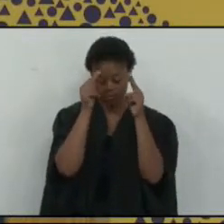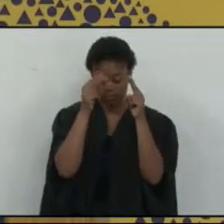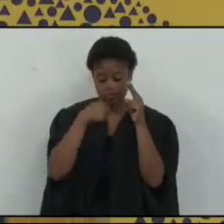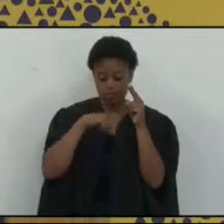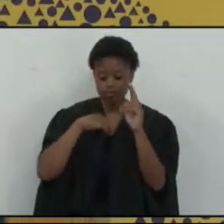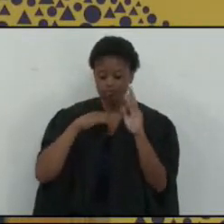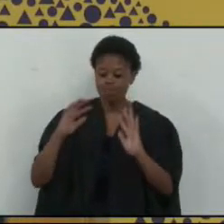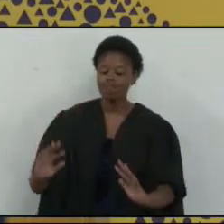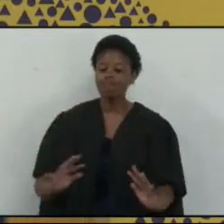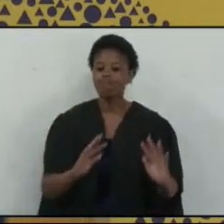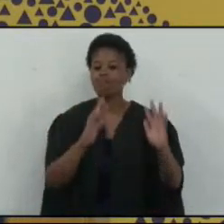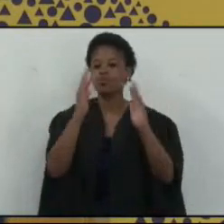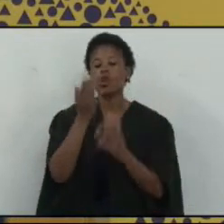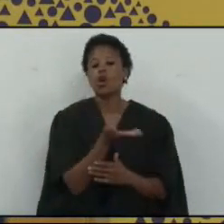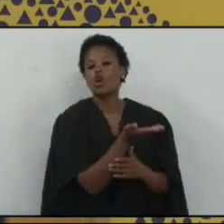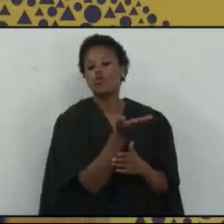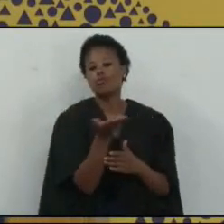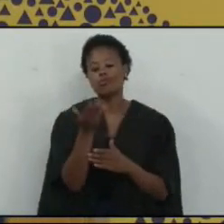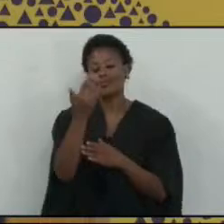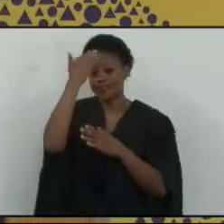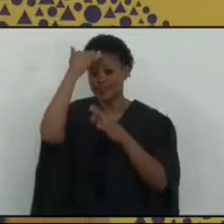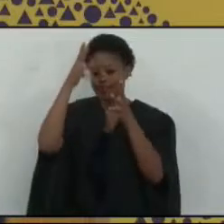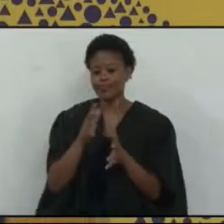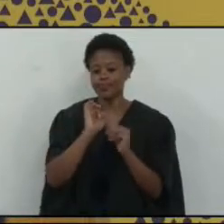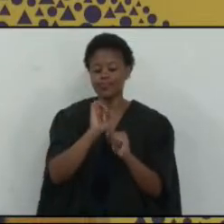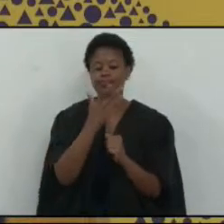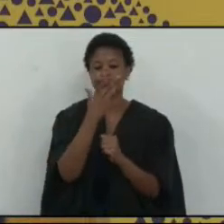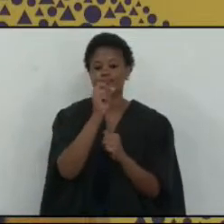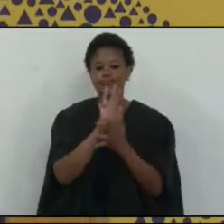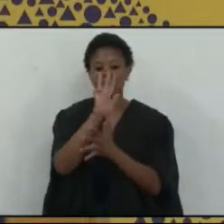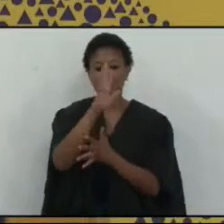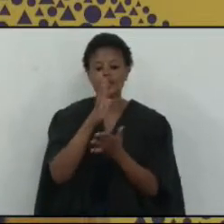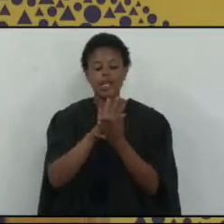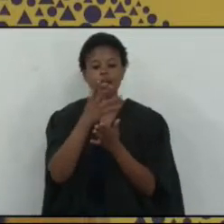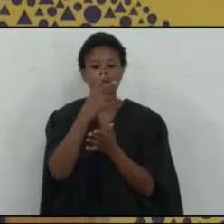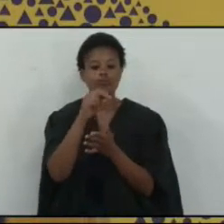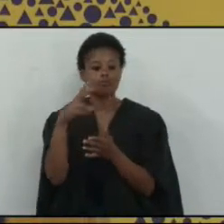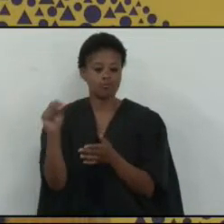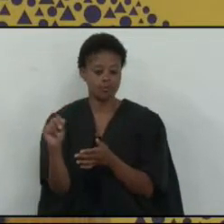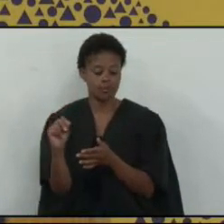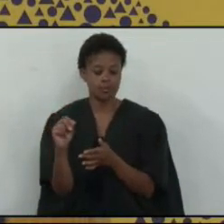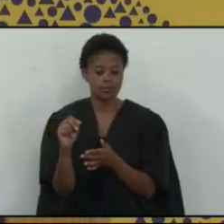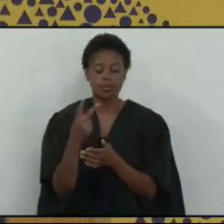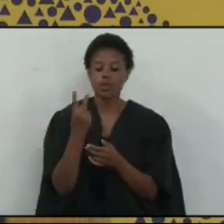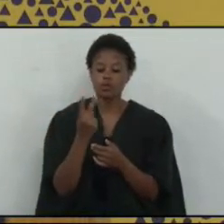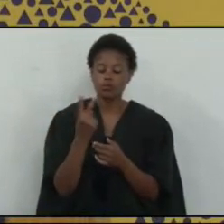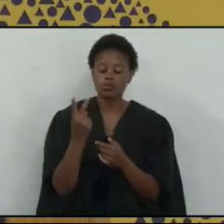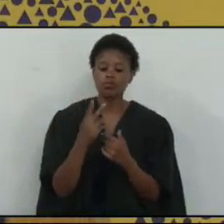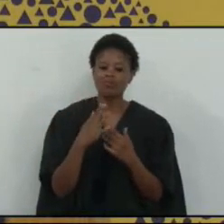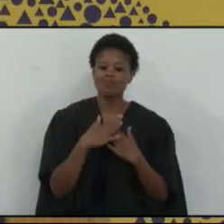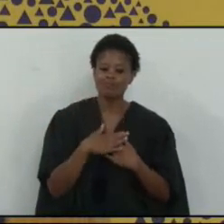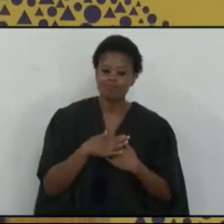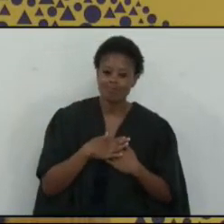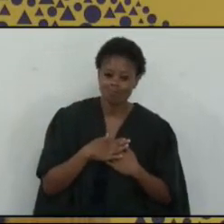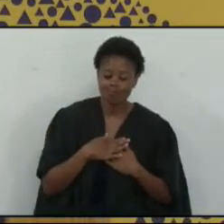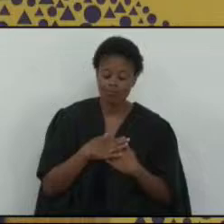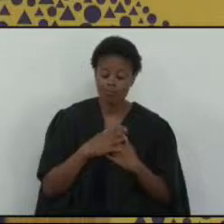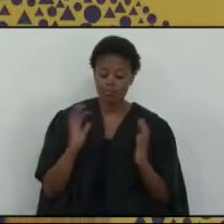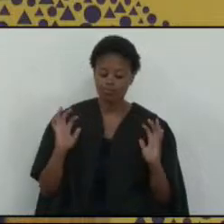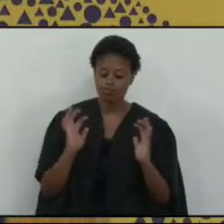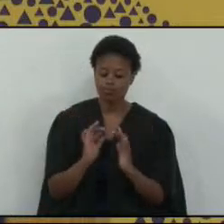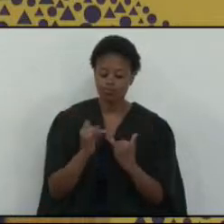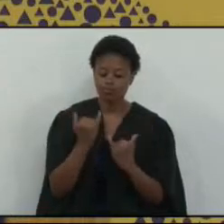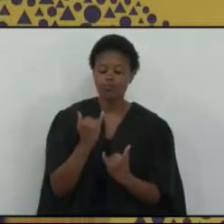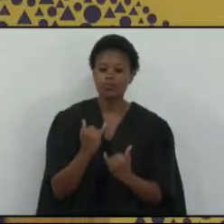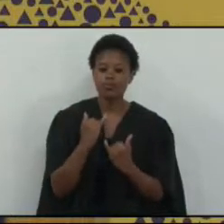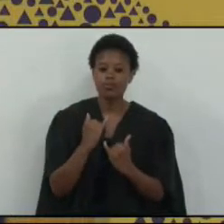celebrate you as graduates of 2019 and 2020. I'm also pleased that we can gather today in